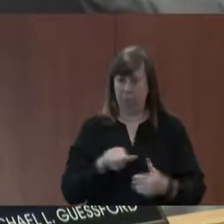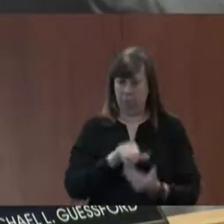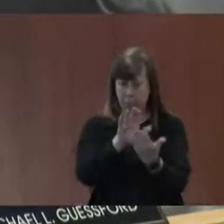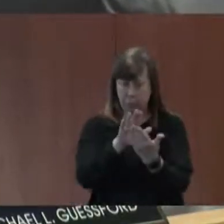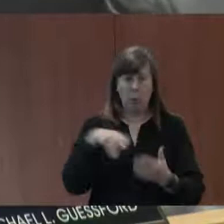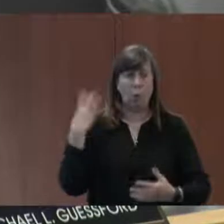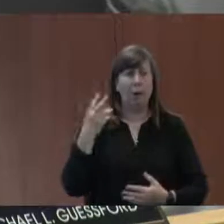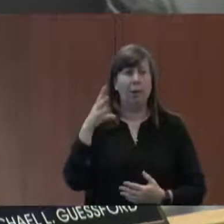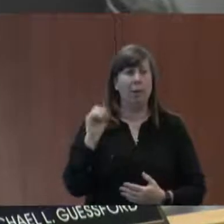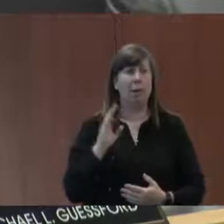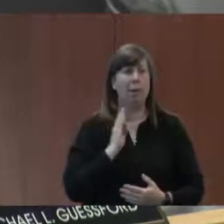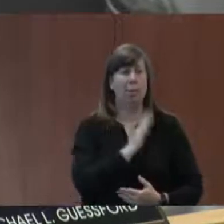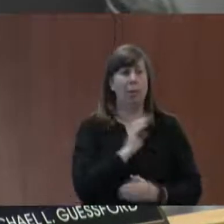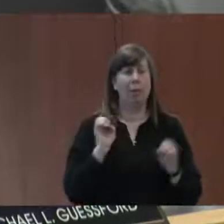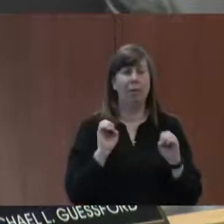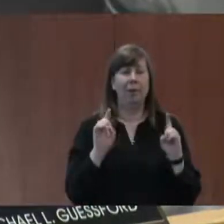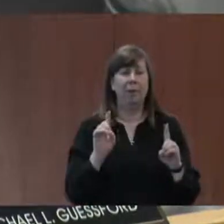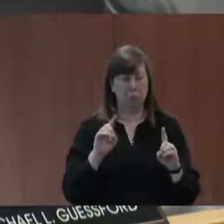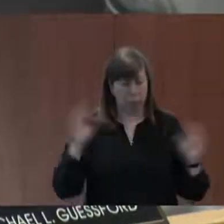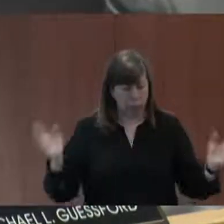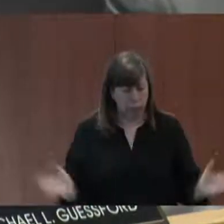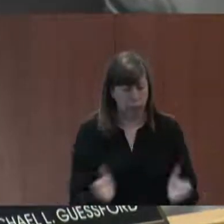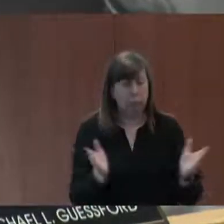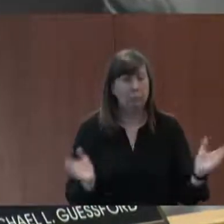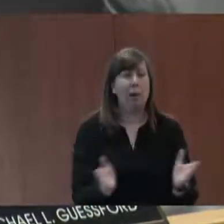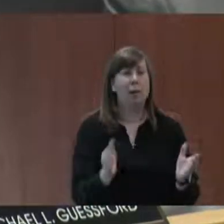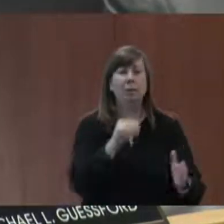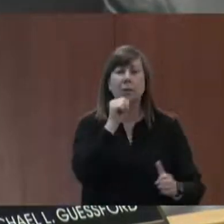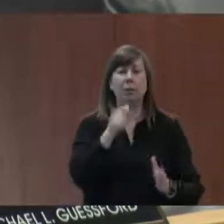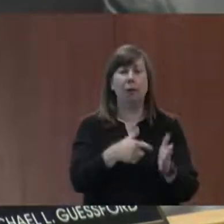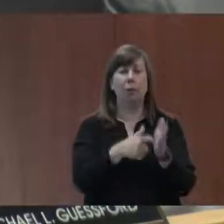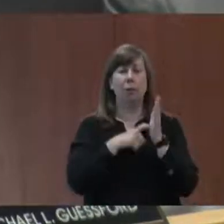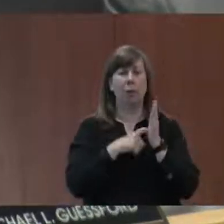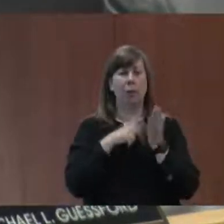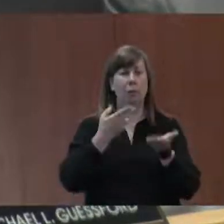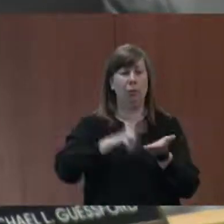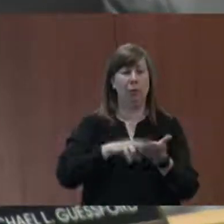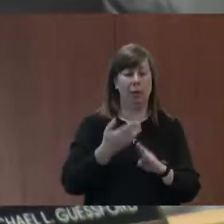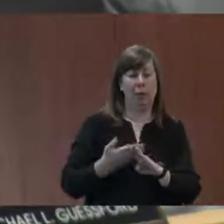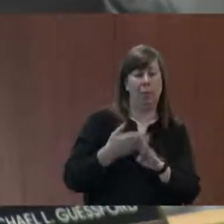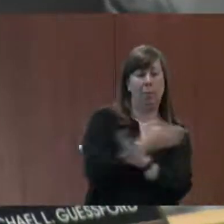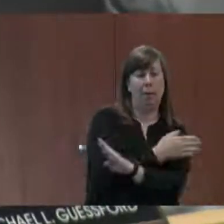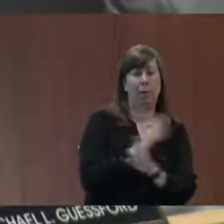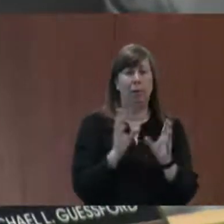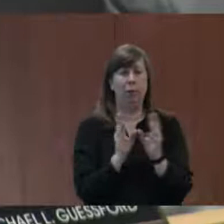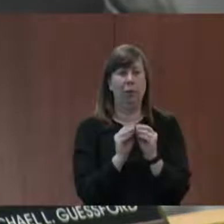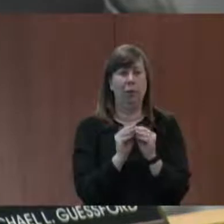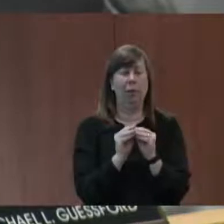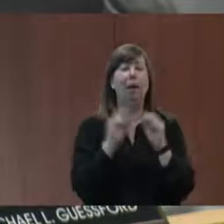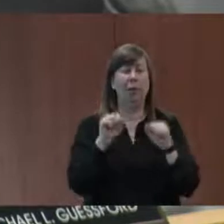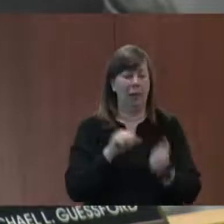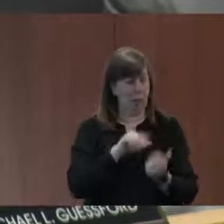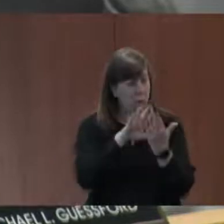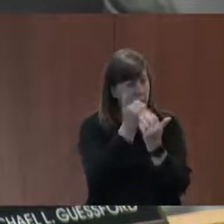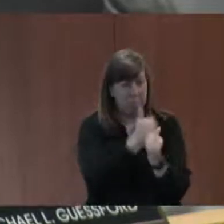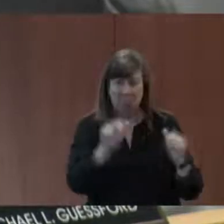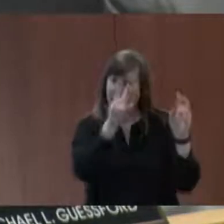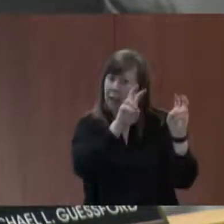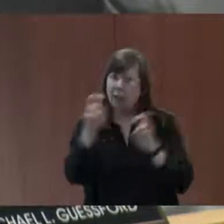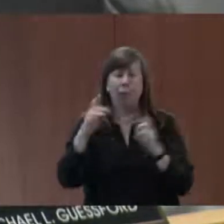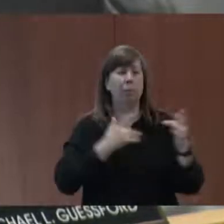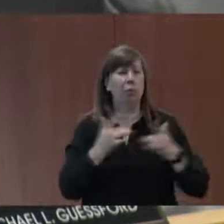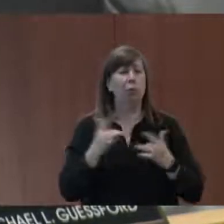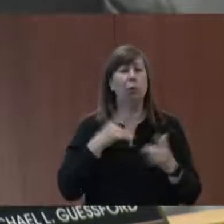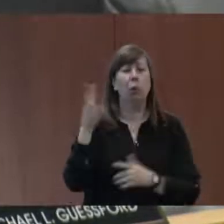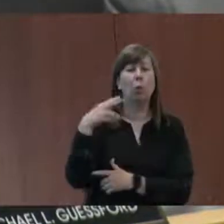address the Washington County Board of Education is encouraged but not required to sign up prior to the meeting and may address any topic